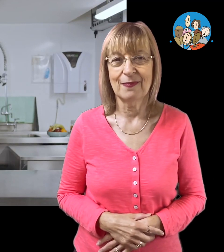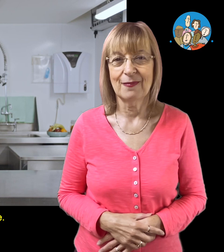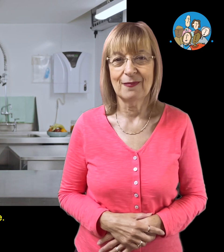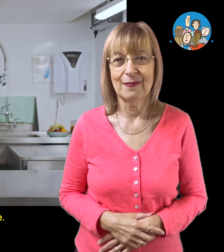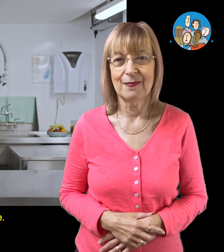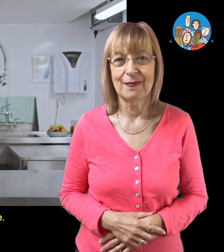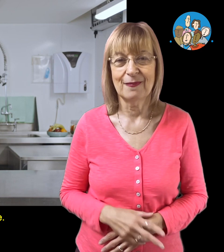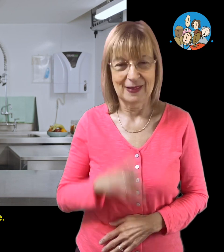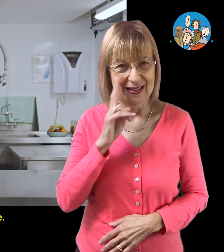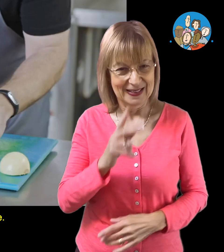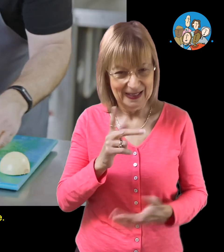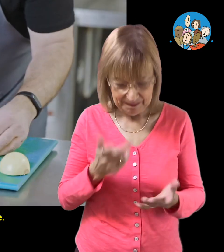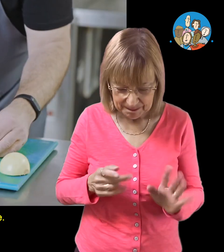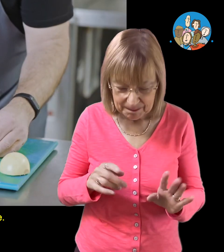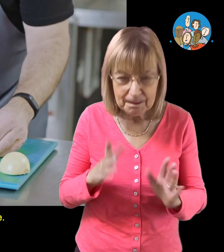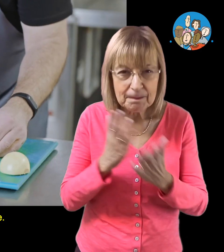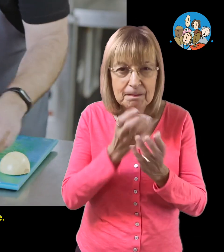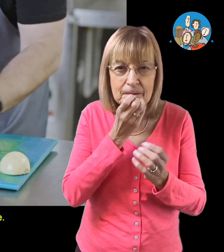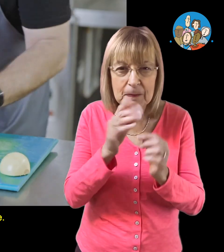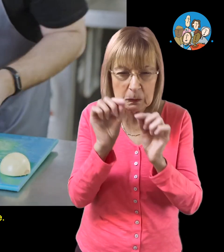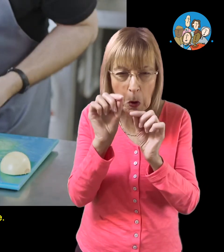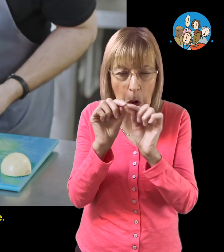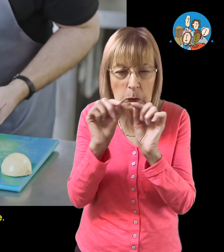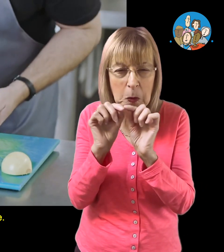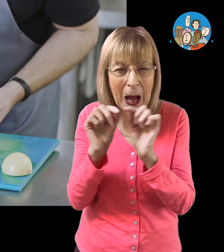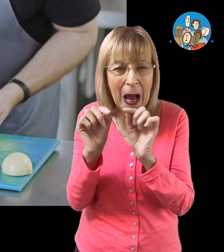And you can see the fineness of that dice.